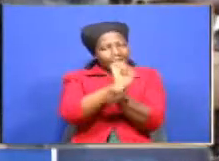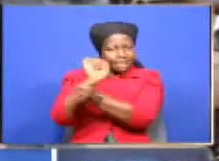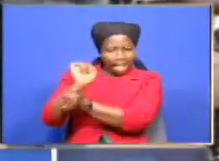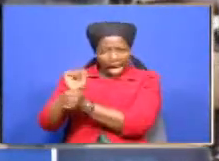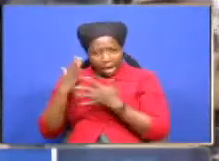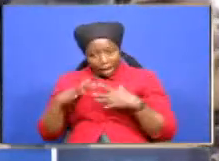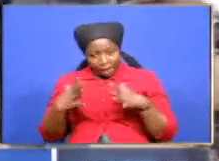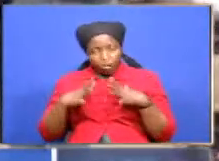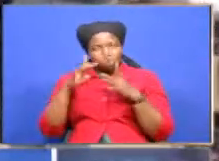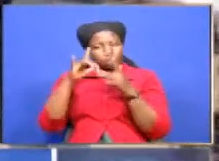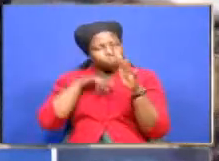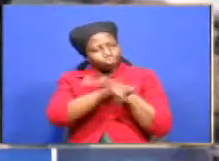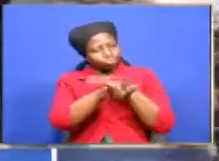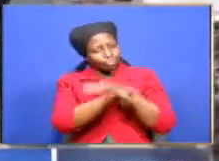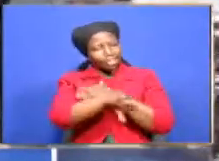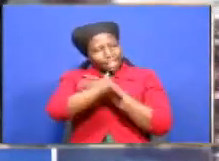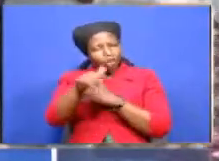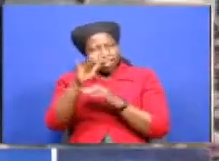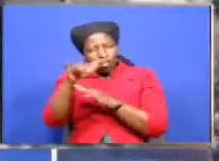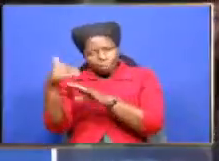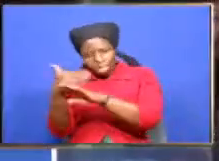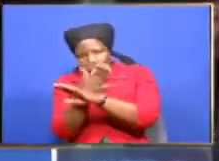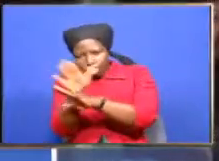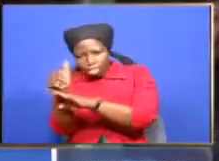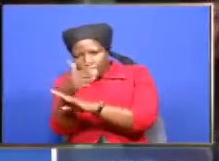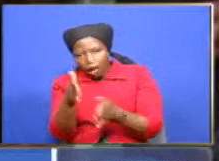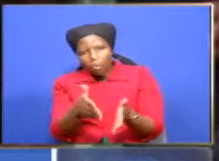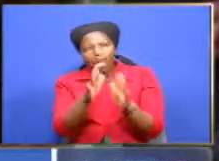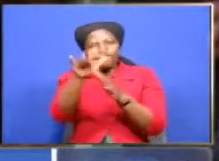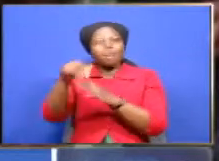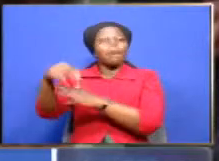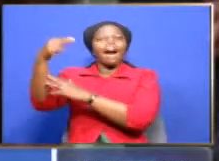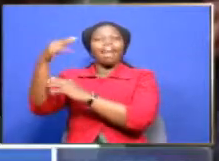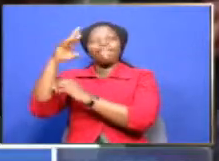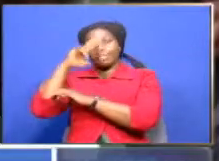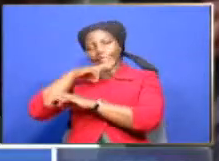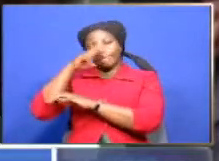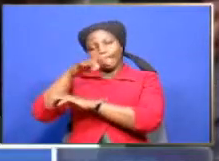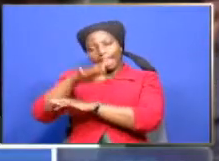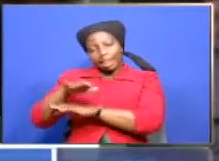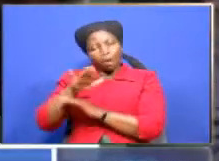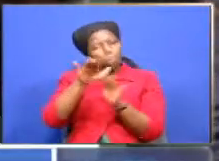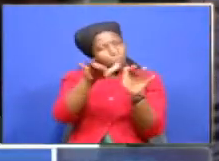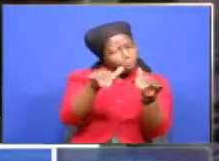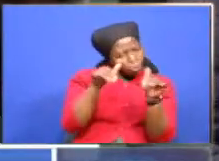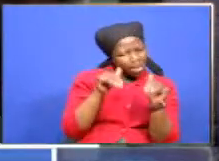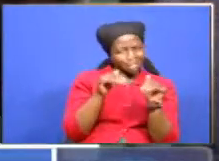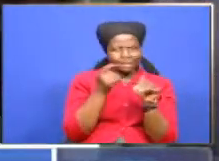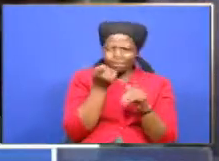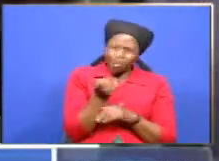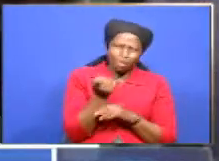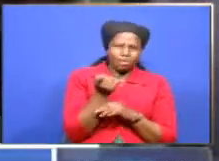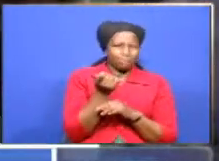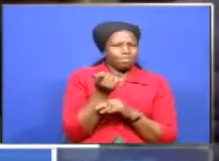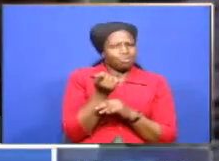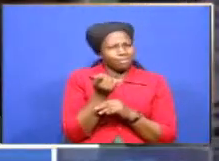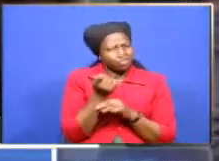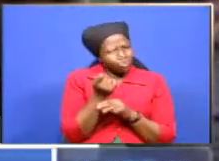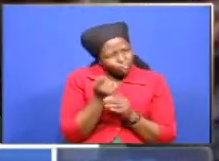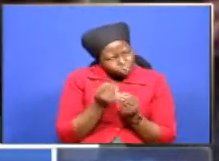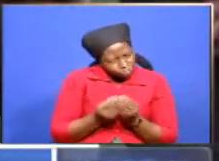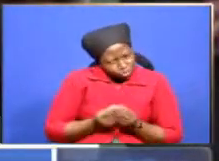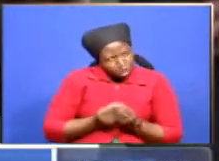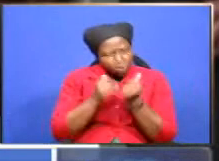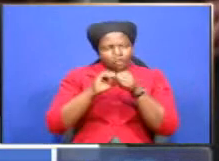county through dubious means from high-risk areas. Subiri kidogo tumalize haya maneno na utasafiri kama